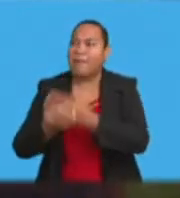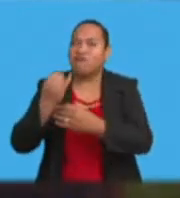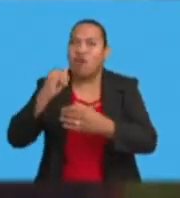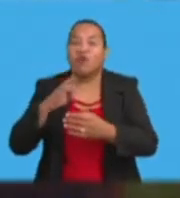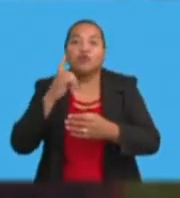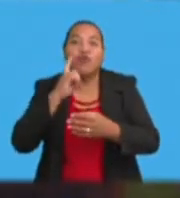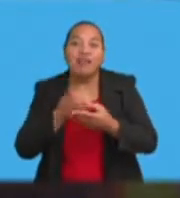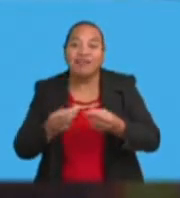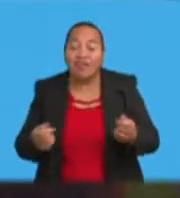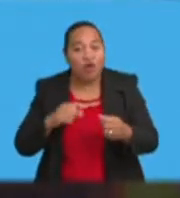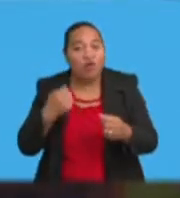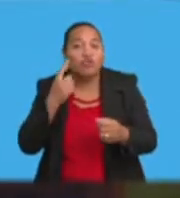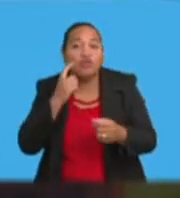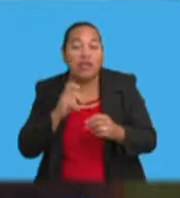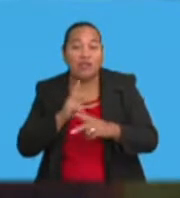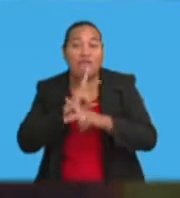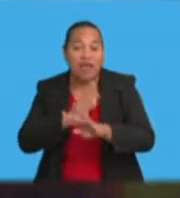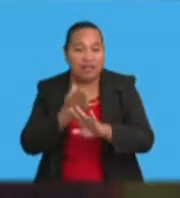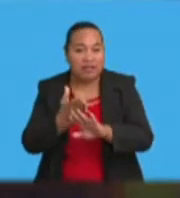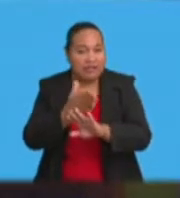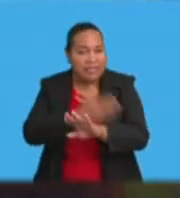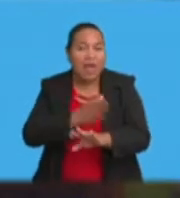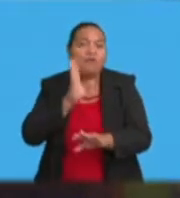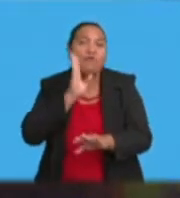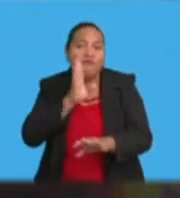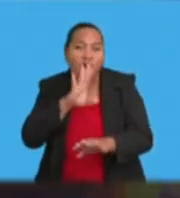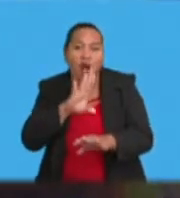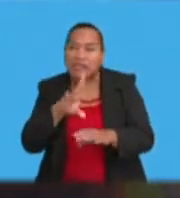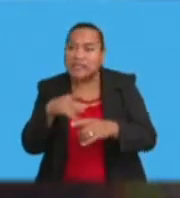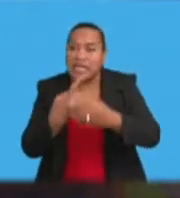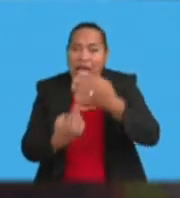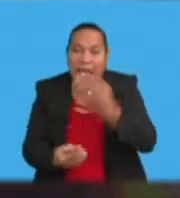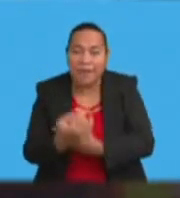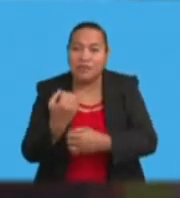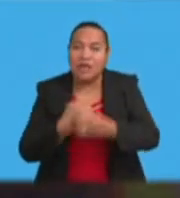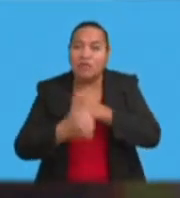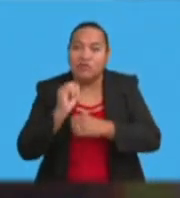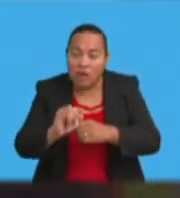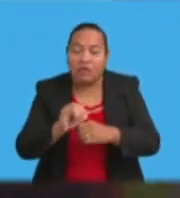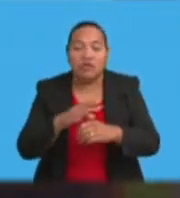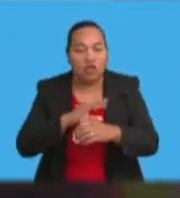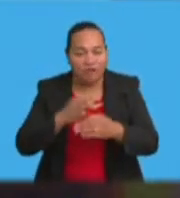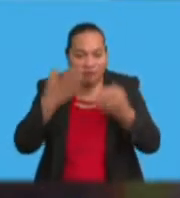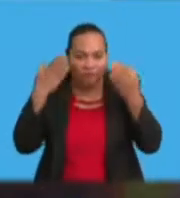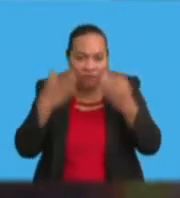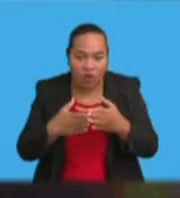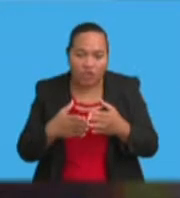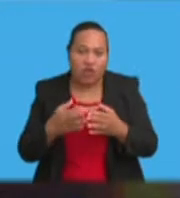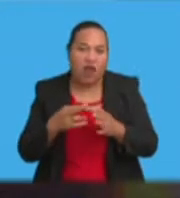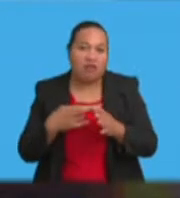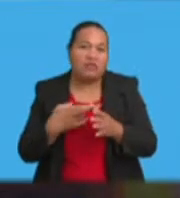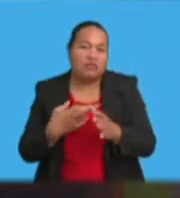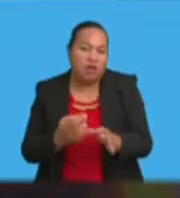it. But this preventive focus tries to make sure that things don't, things are not focused on reaction. We already